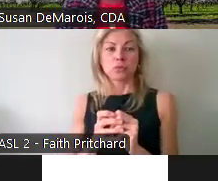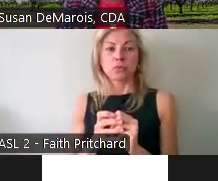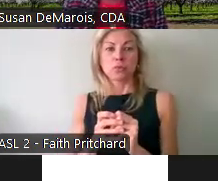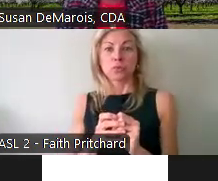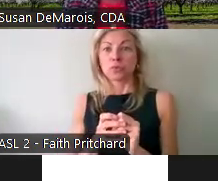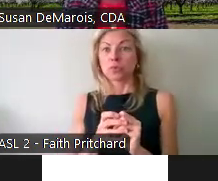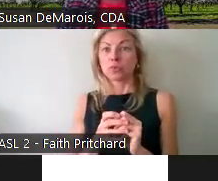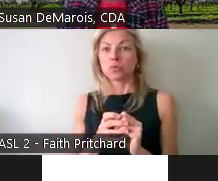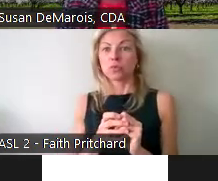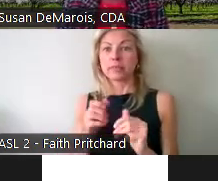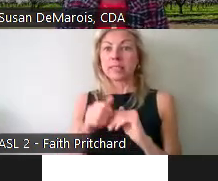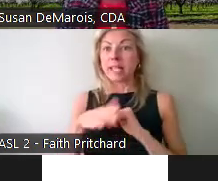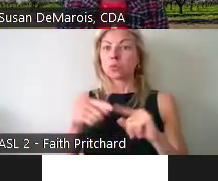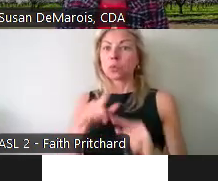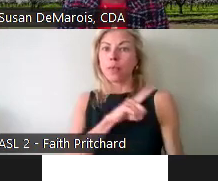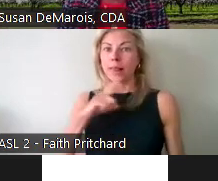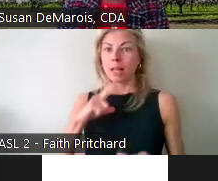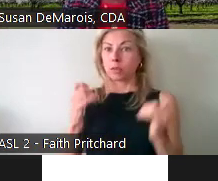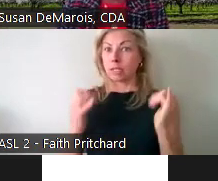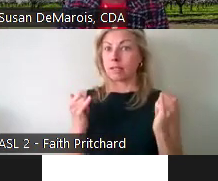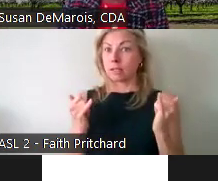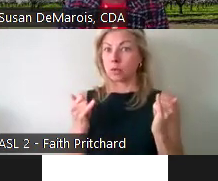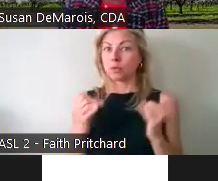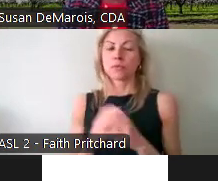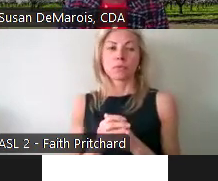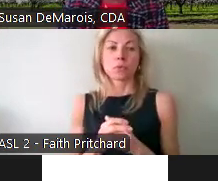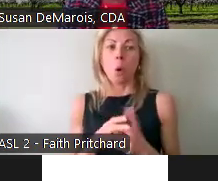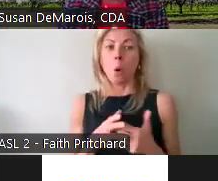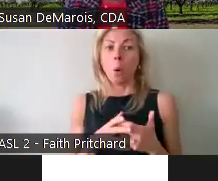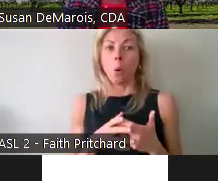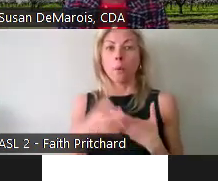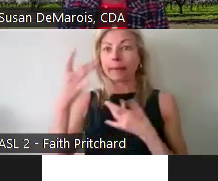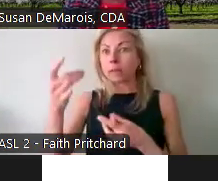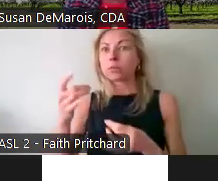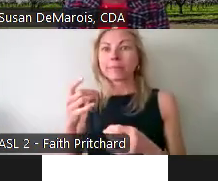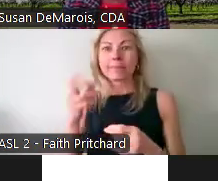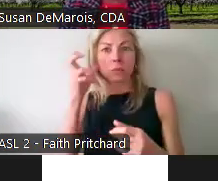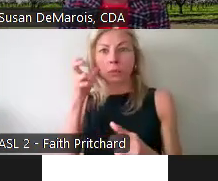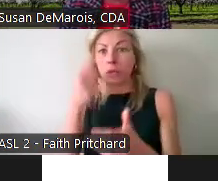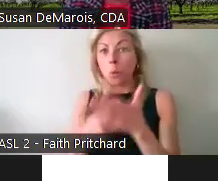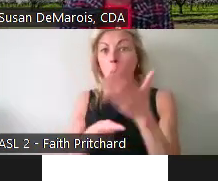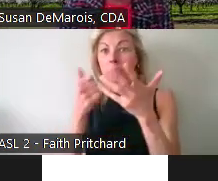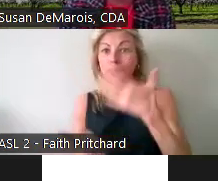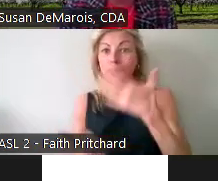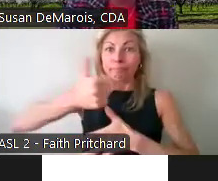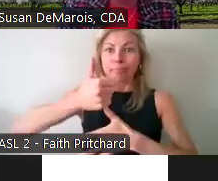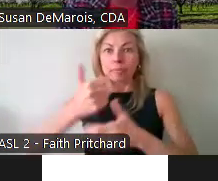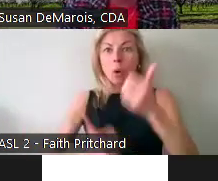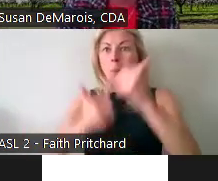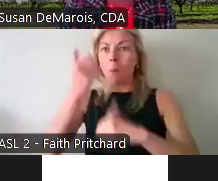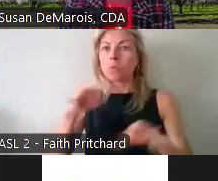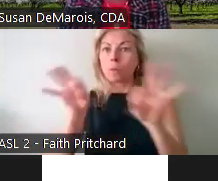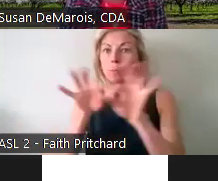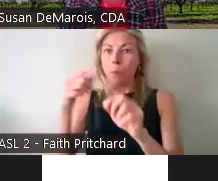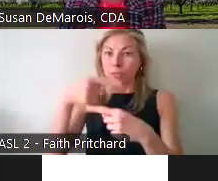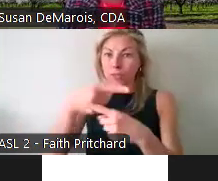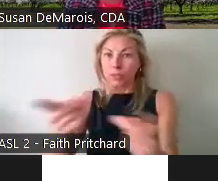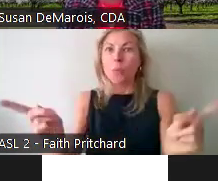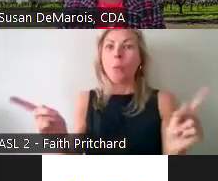currently. We appreciate so much hearing from you about what is most important to you, to you individually, to